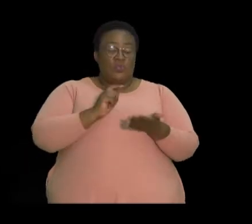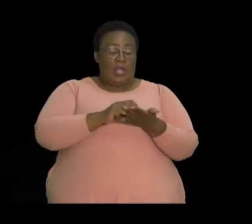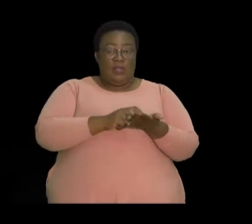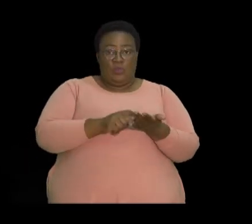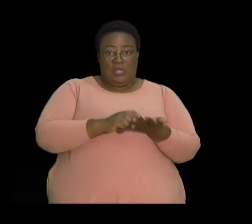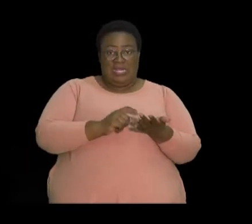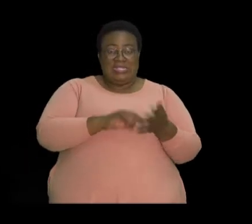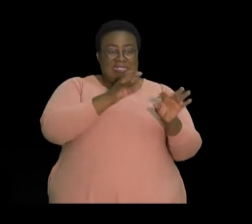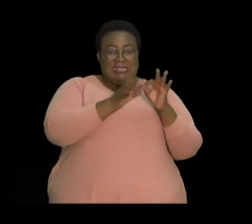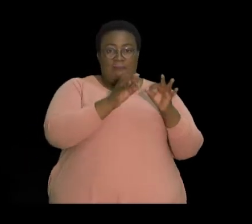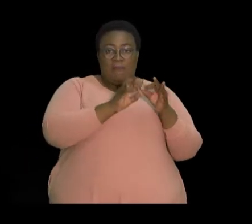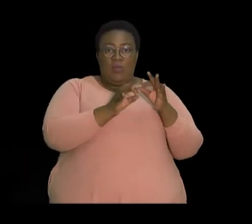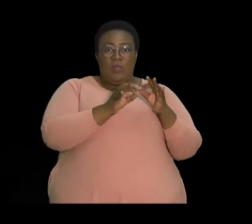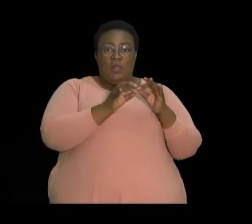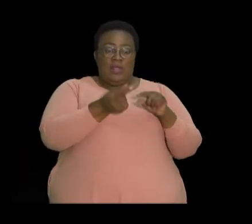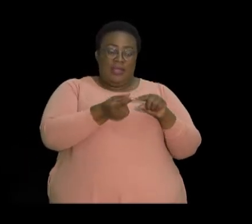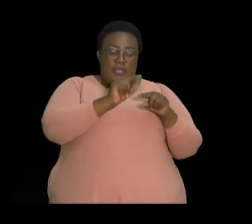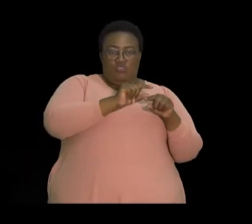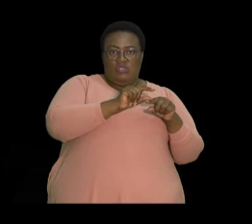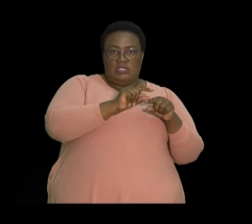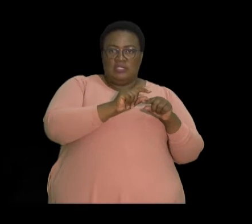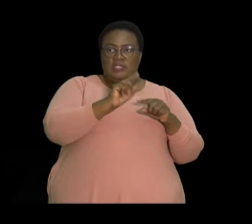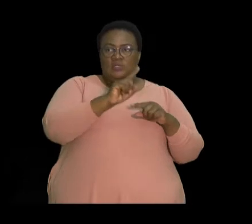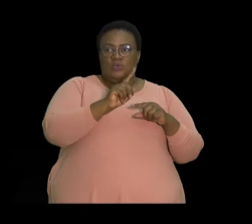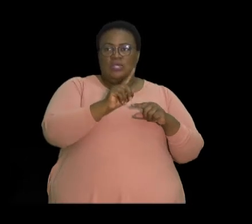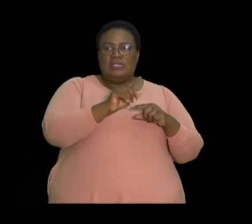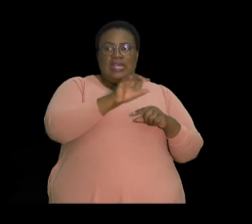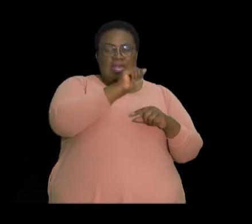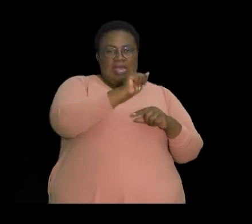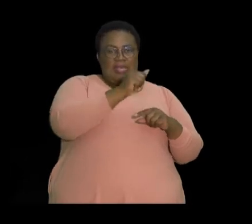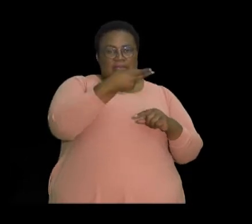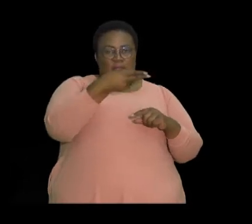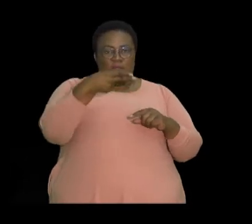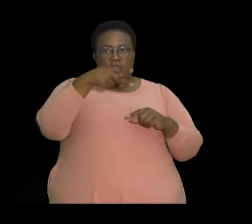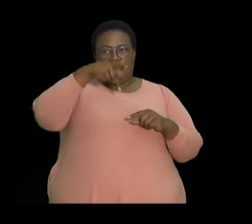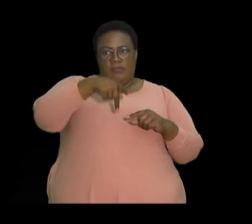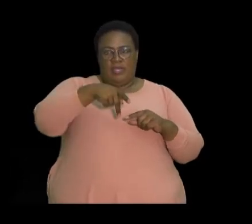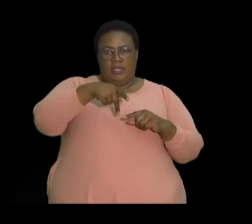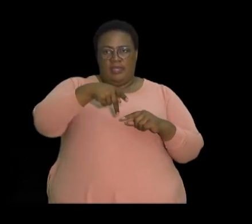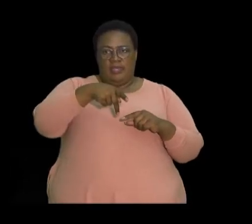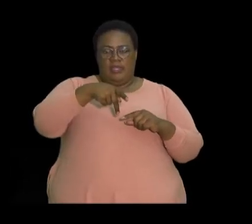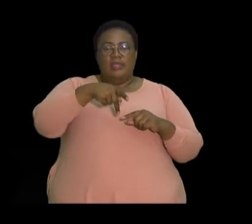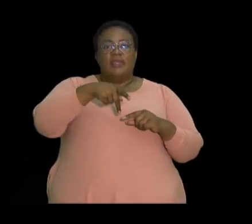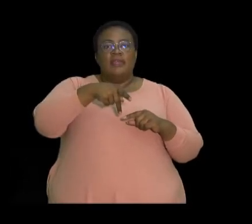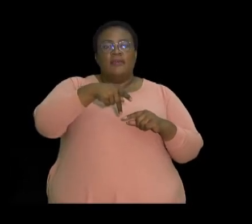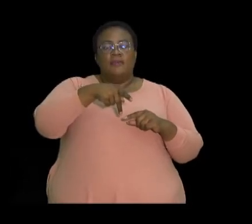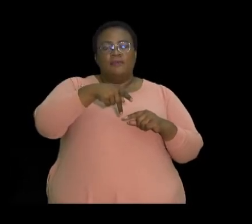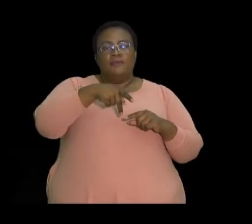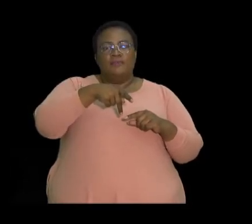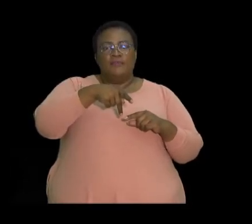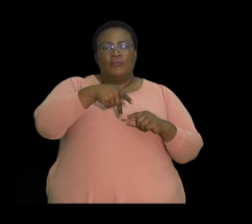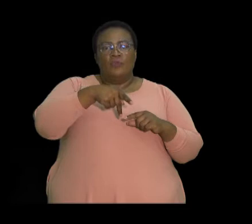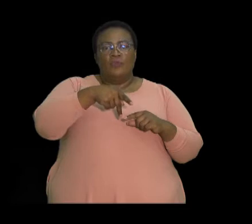interest, which you know about, will be A is equals to P, which is the principal amount,